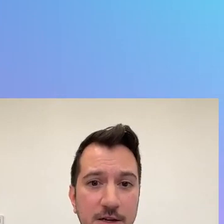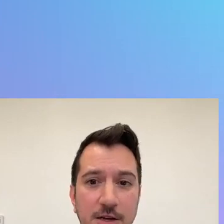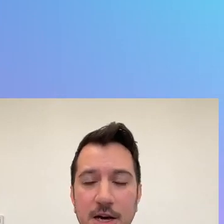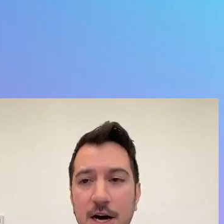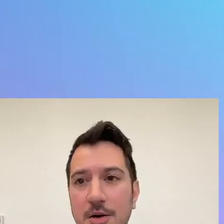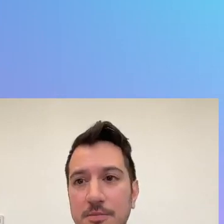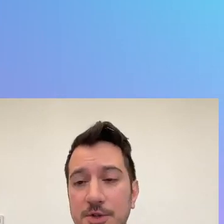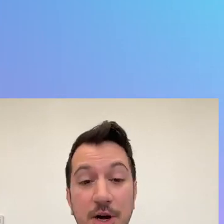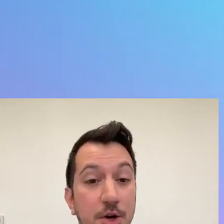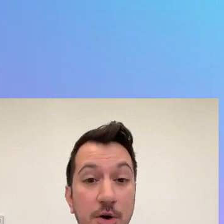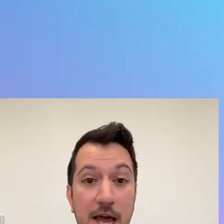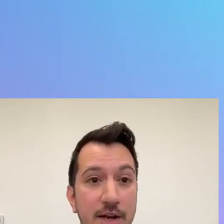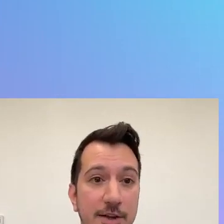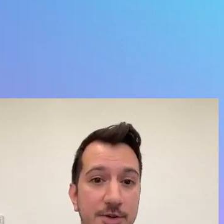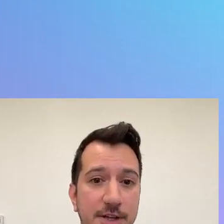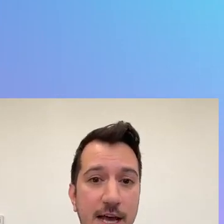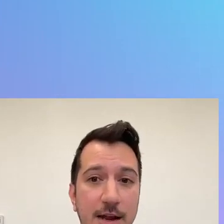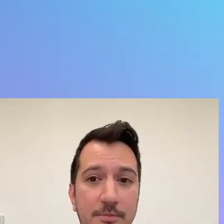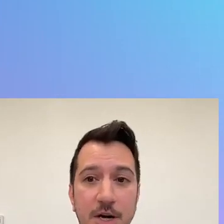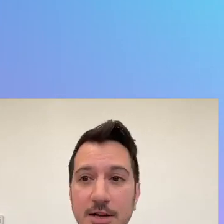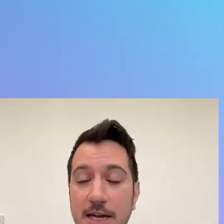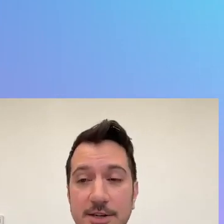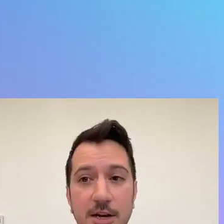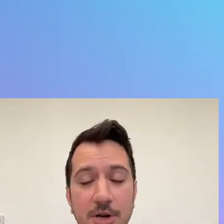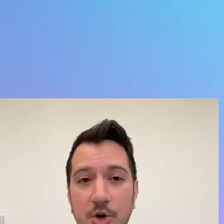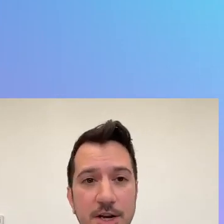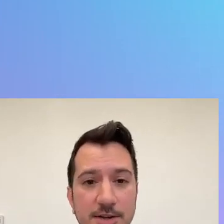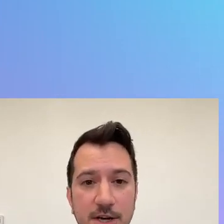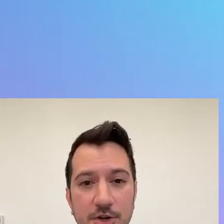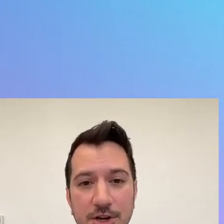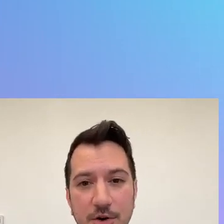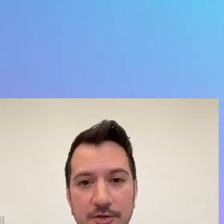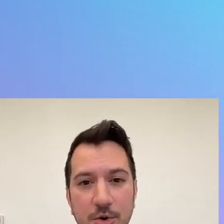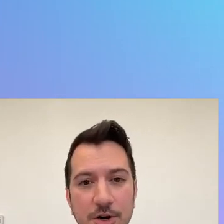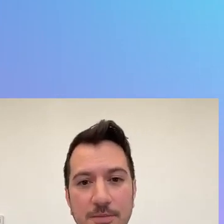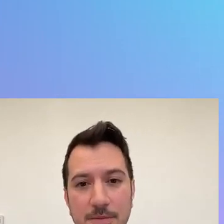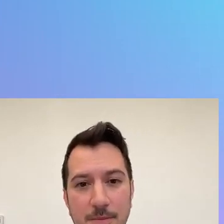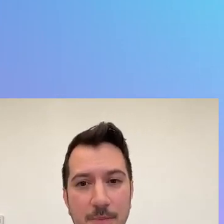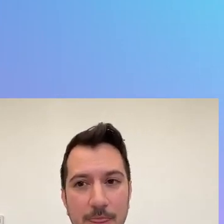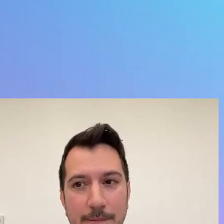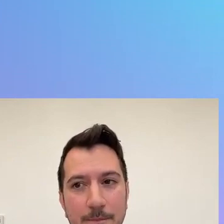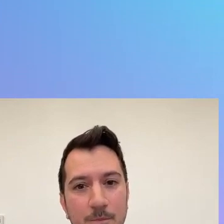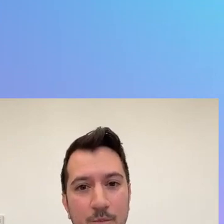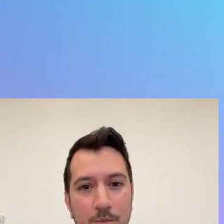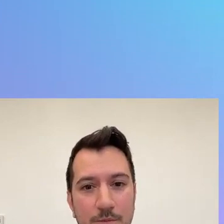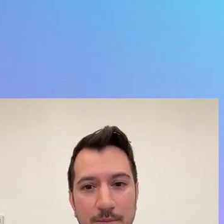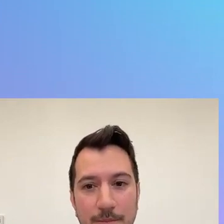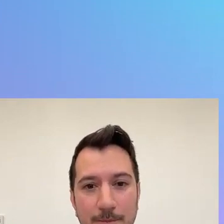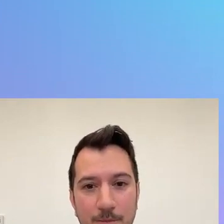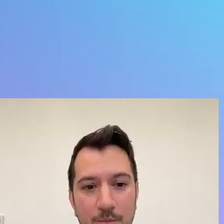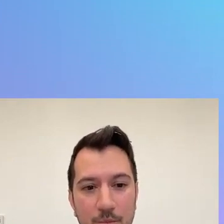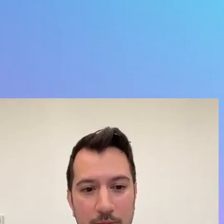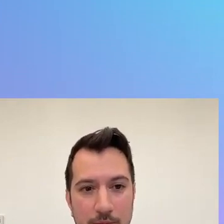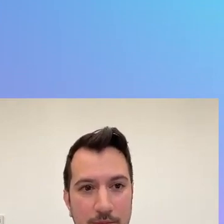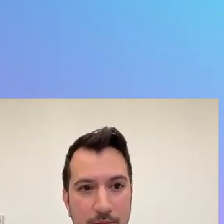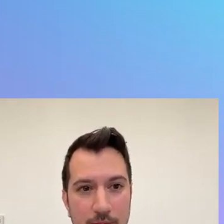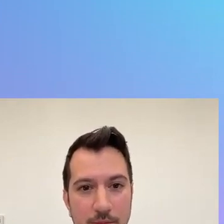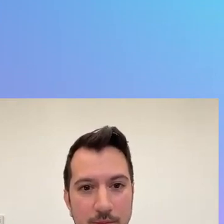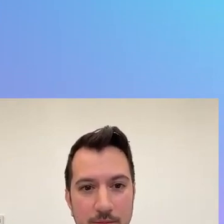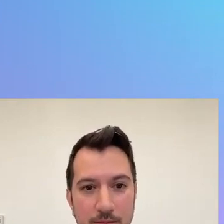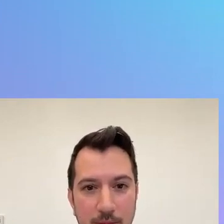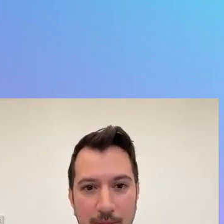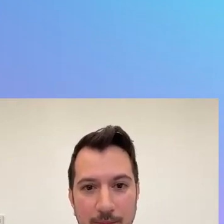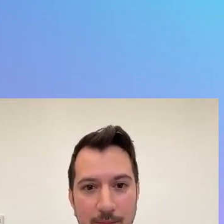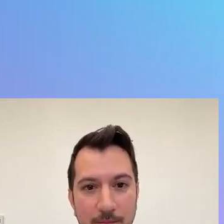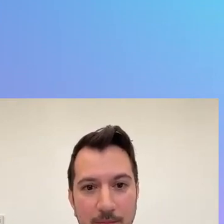Helvetica? So I don't have an answer to that, but that's going to be a great discussion going forward. That is a good question. What about